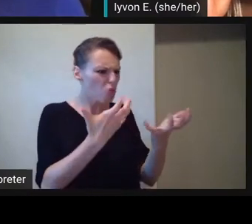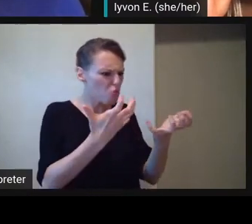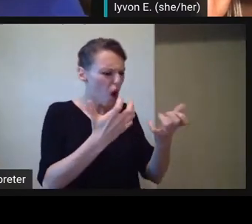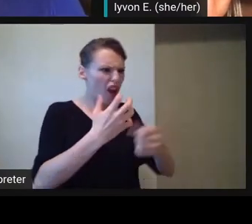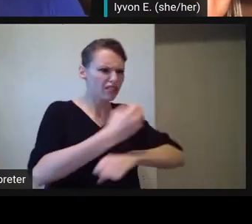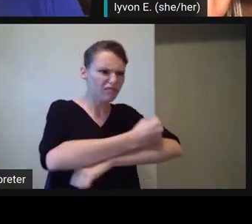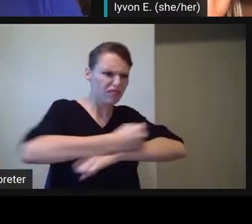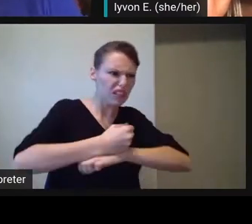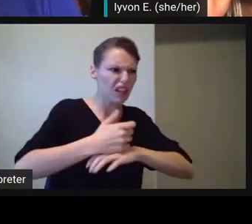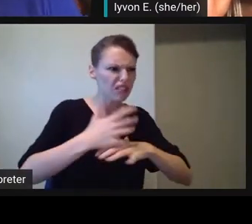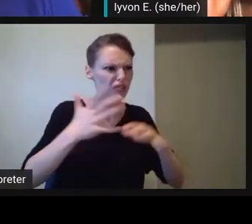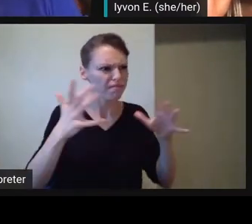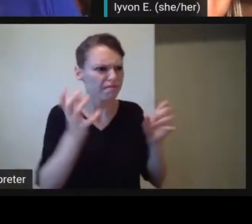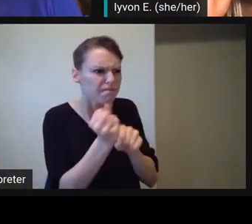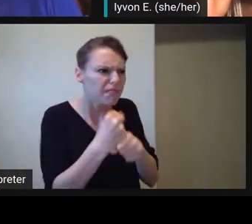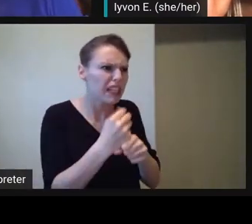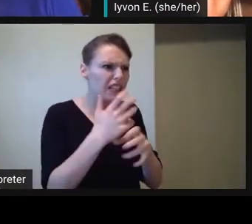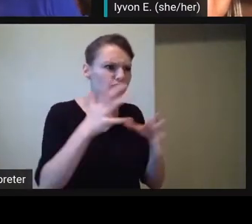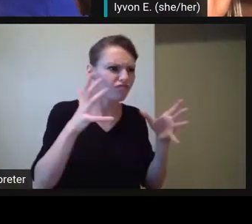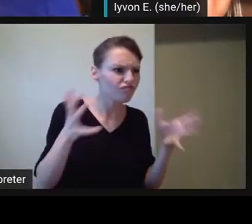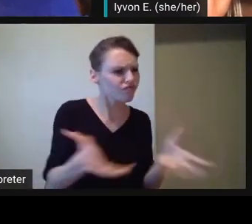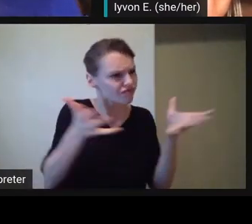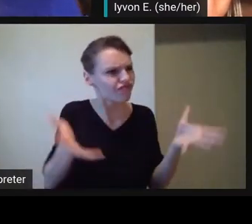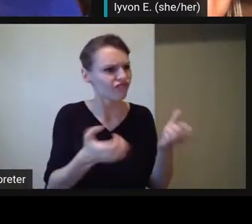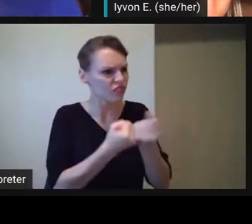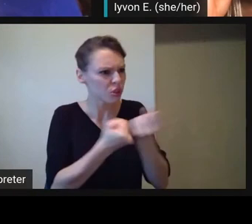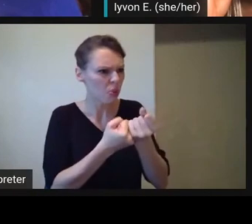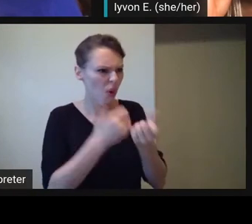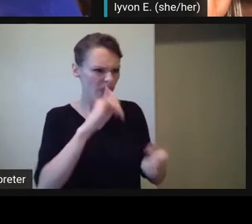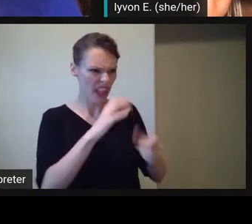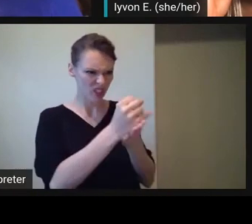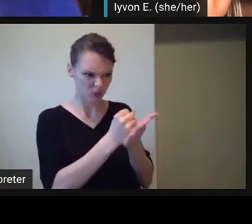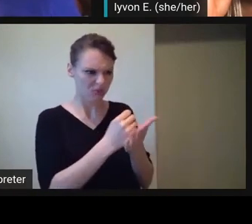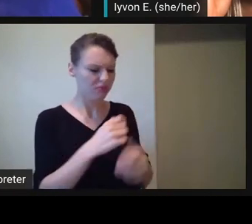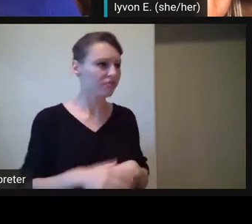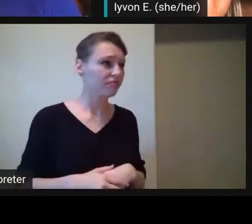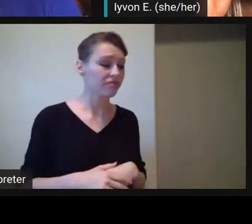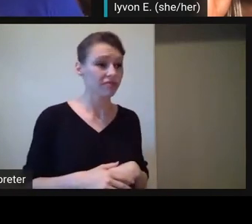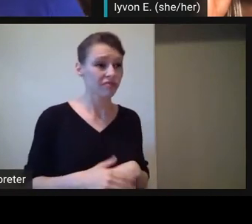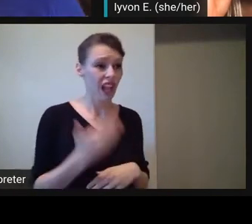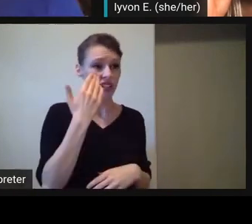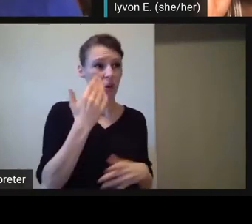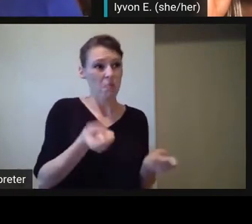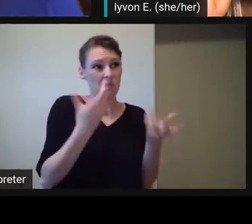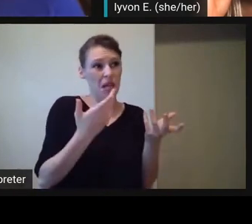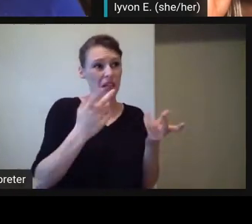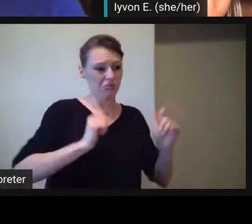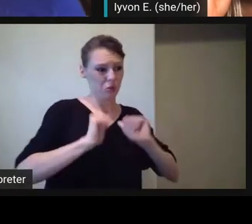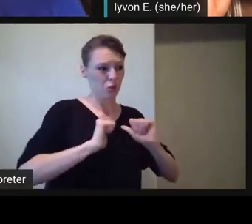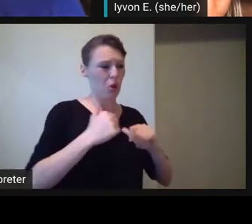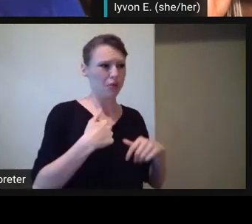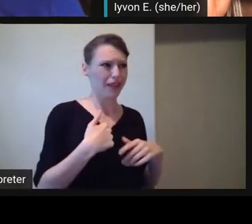predict what exactly it's going to be. But there's a lot of shows where I've loved them so much that like, even if maybe the Vortex doesn't